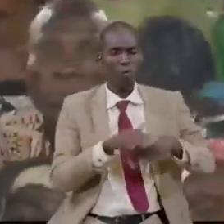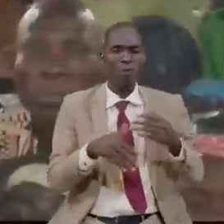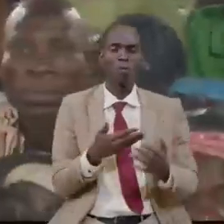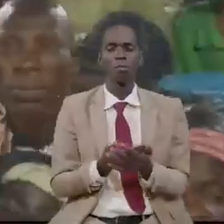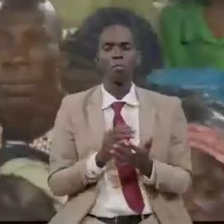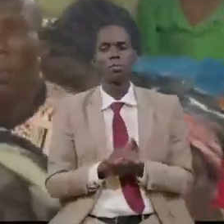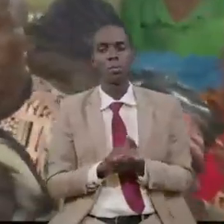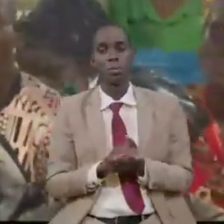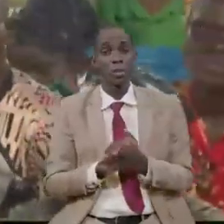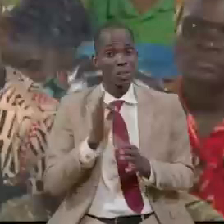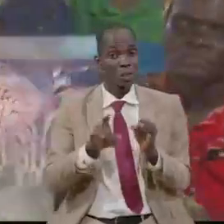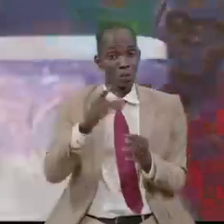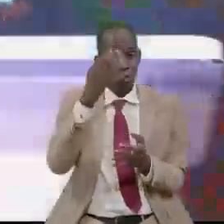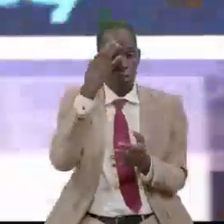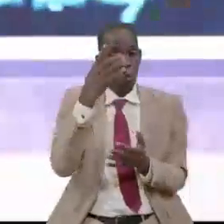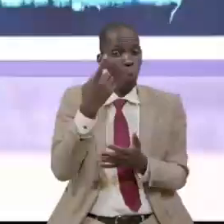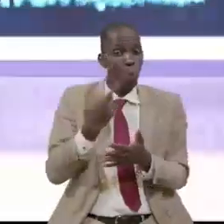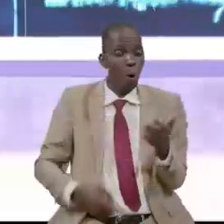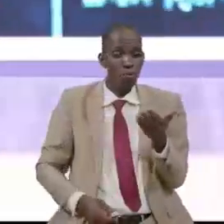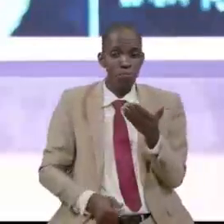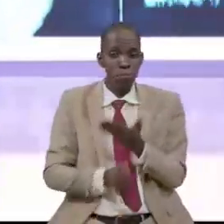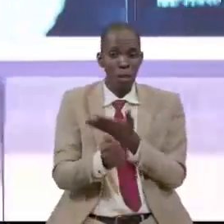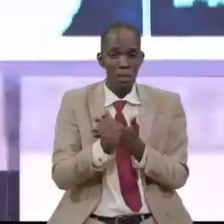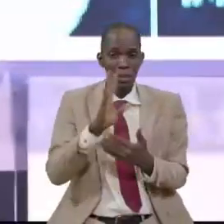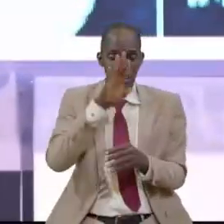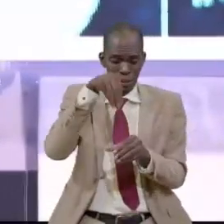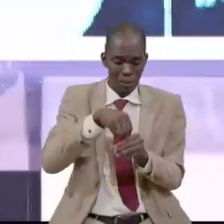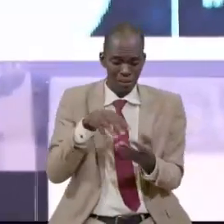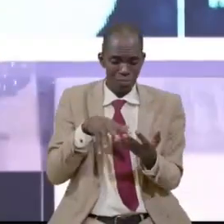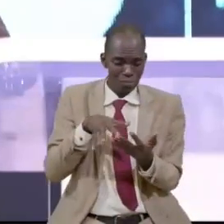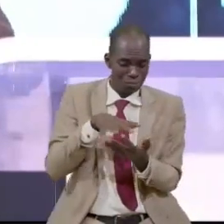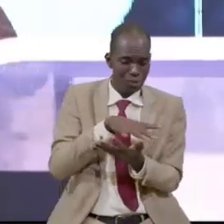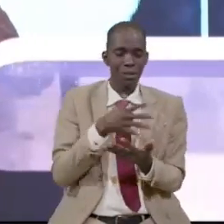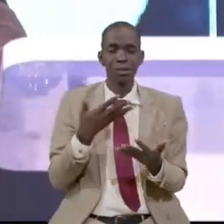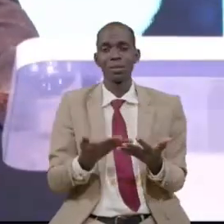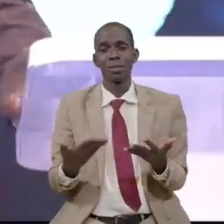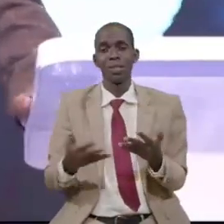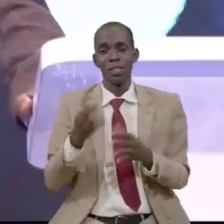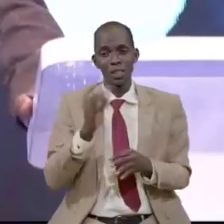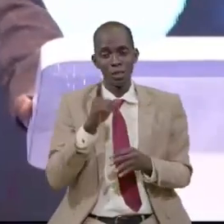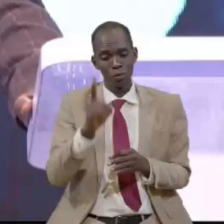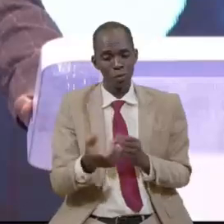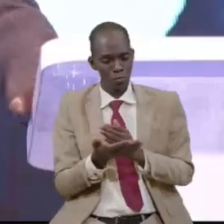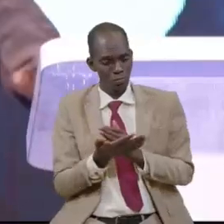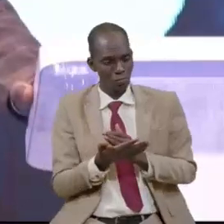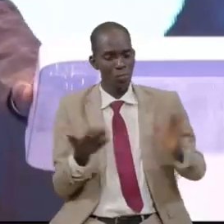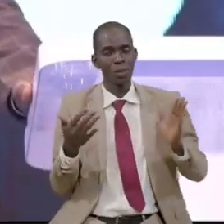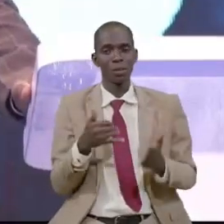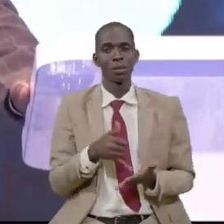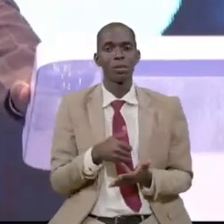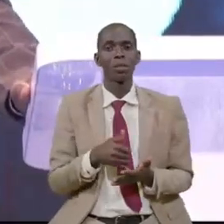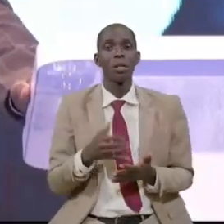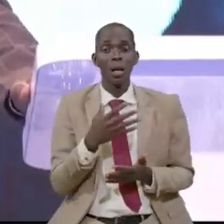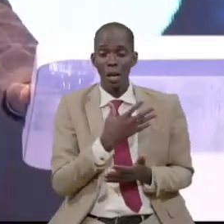you and what those S will take away from you and eventually even take Heaven